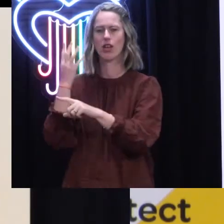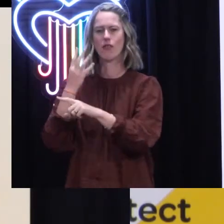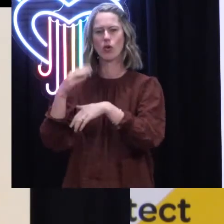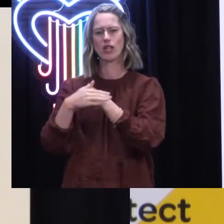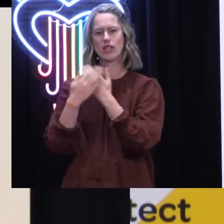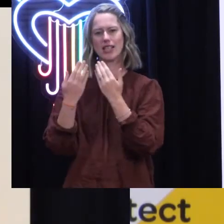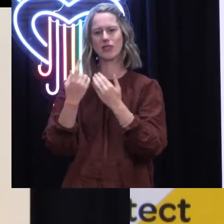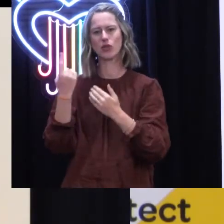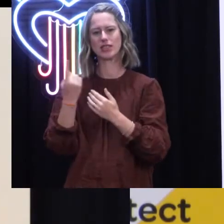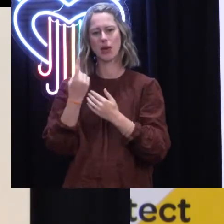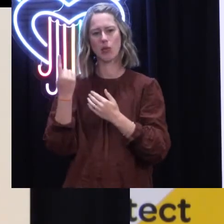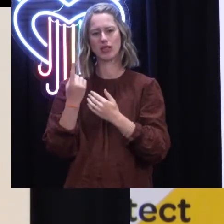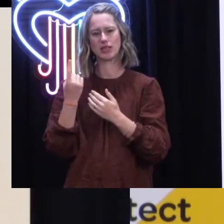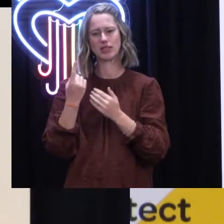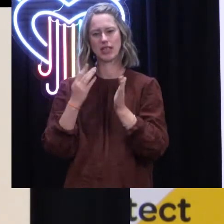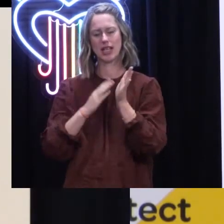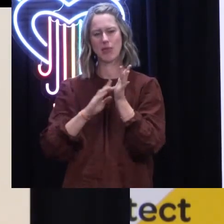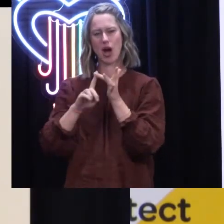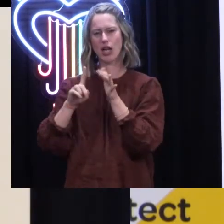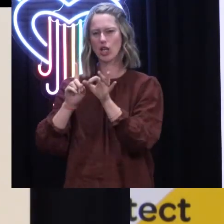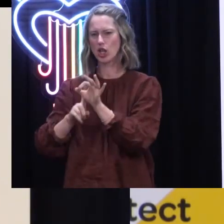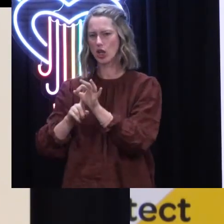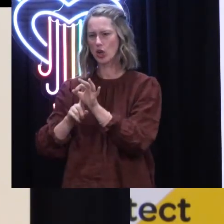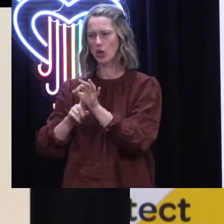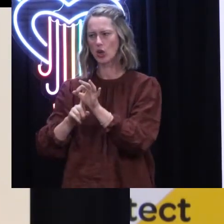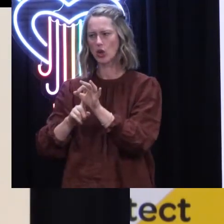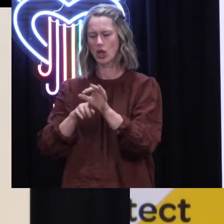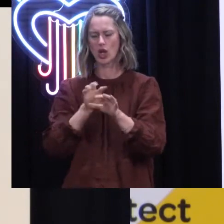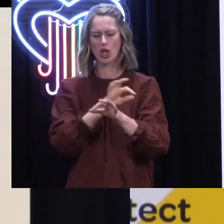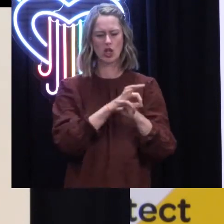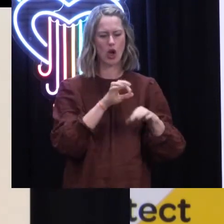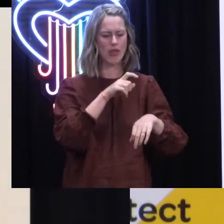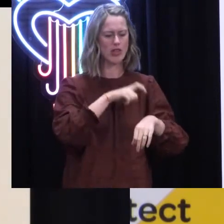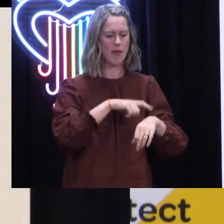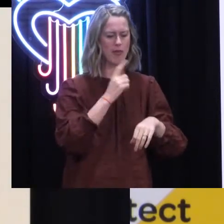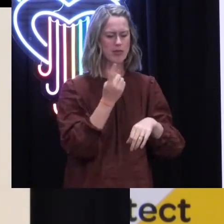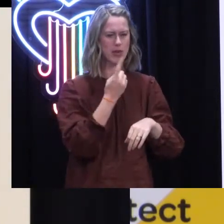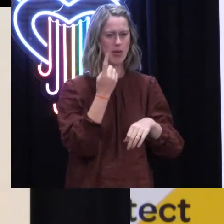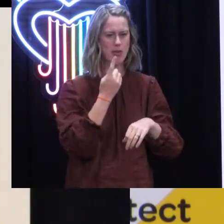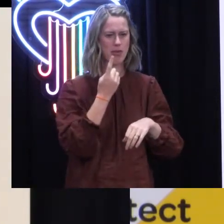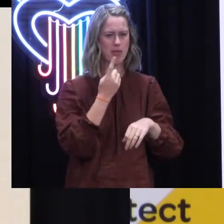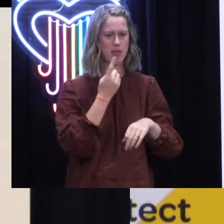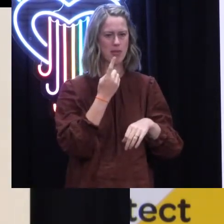someone's period of MIQ as opposed to length of time from someone being diagnosed.